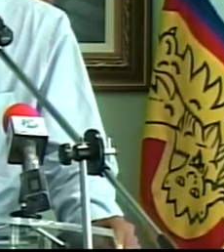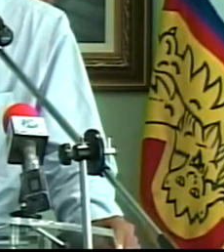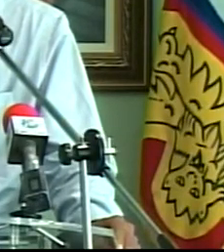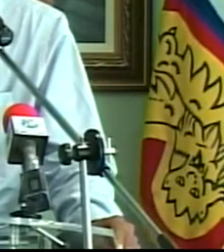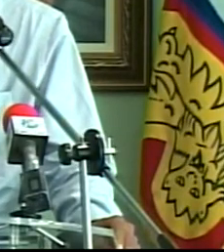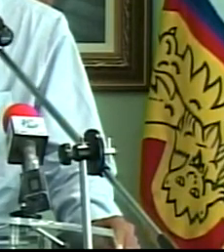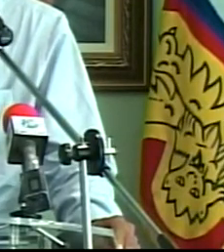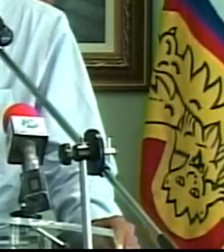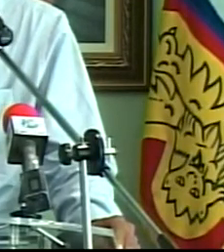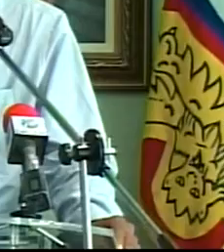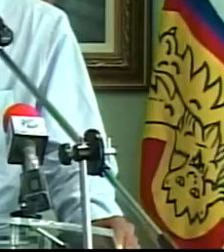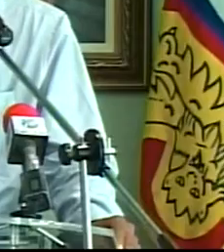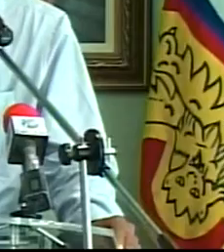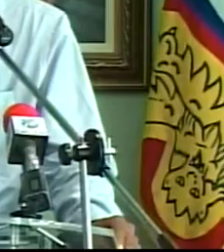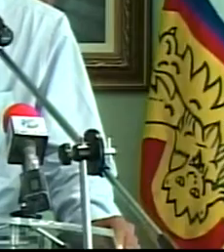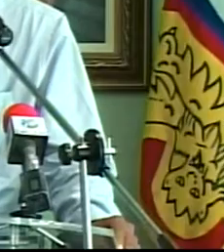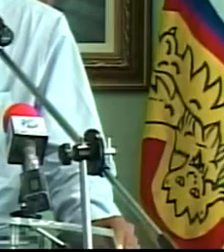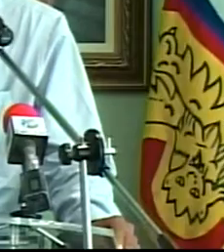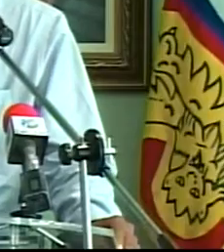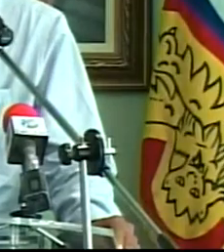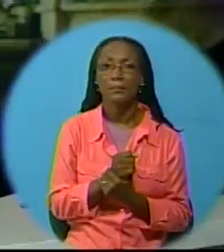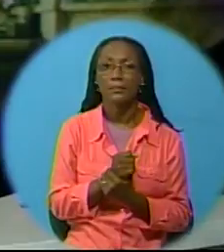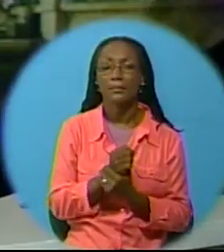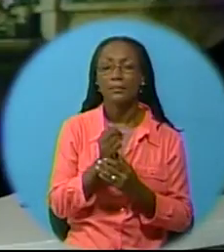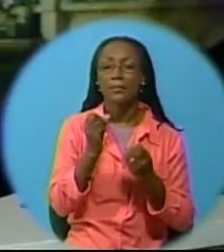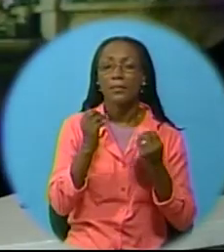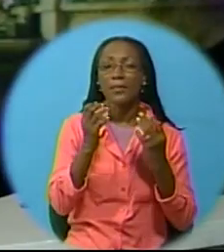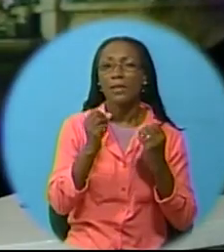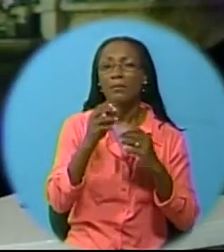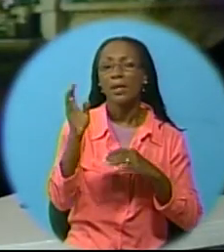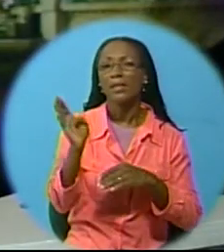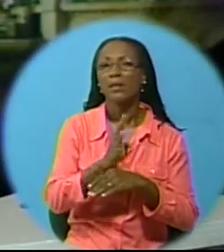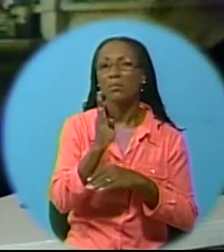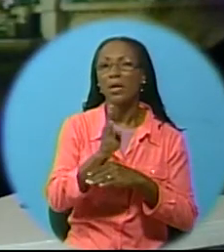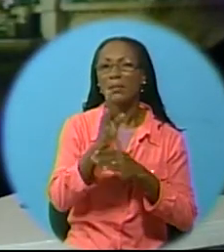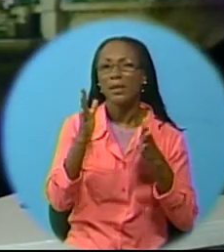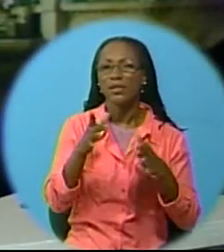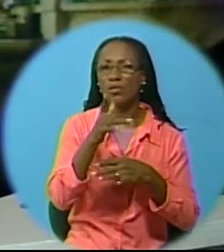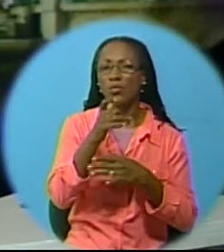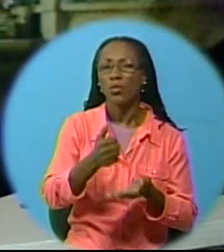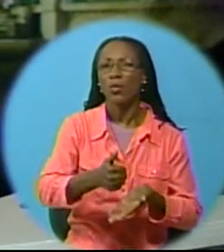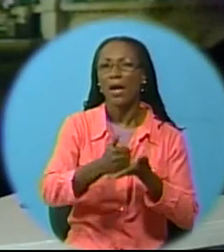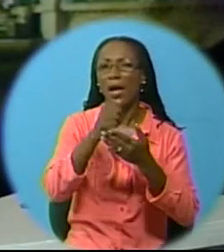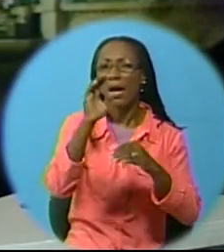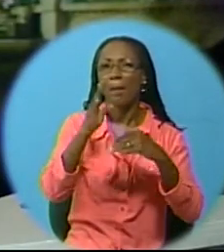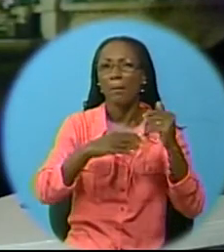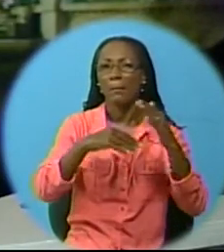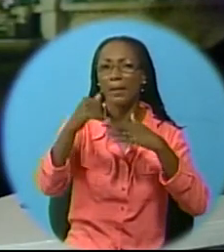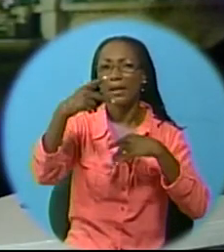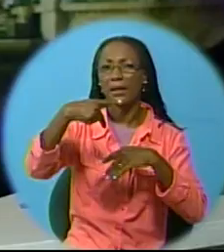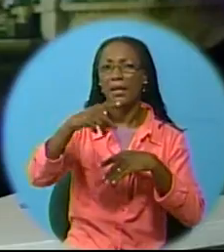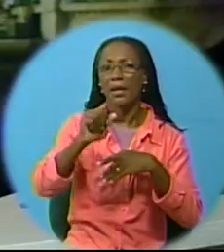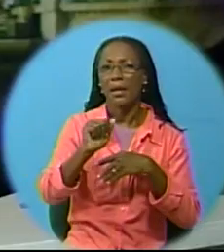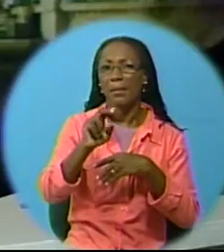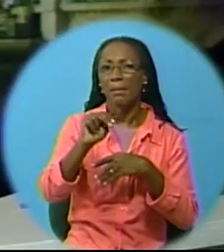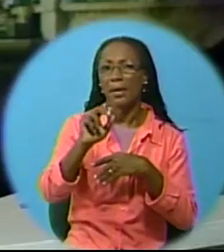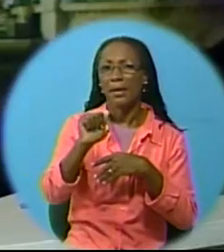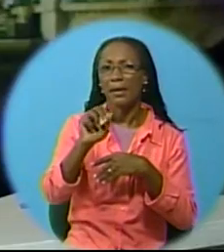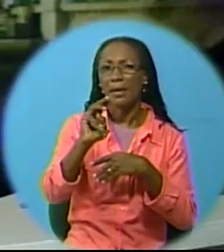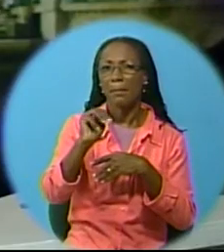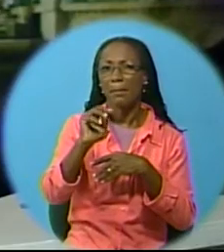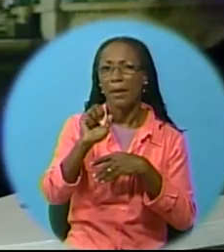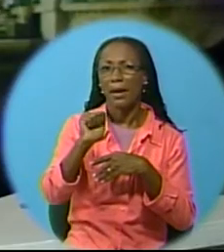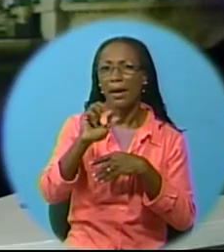the public sector, and civil society. The contribution of Barbadians to the engineering wonder that is the